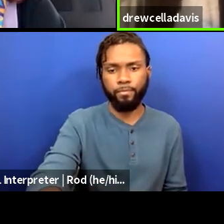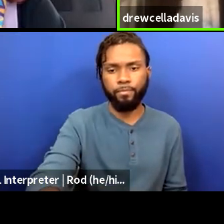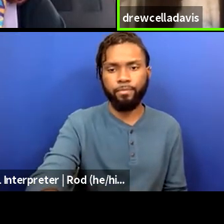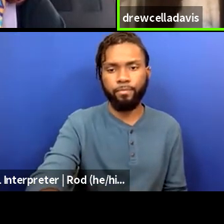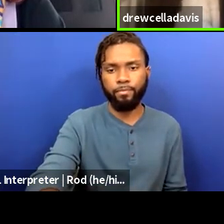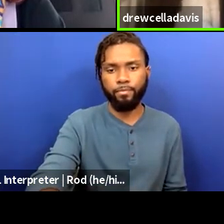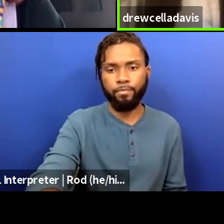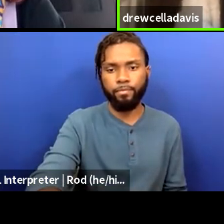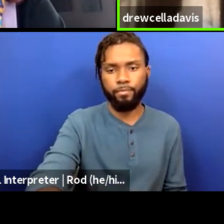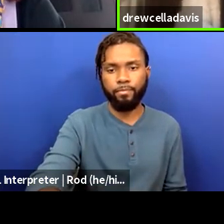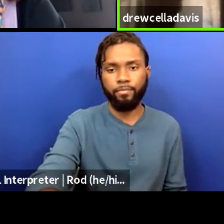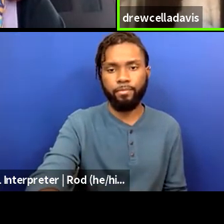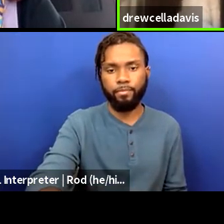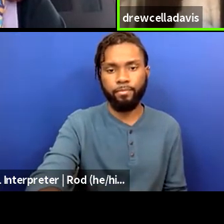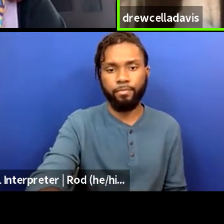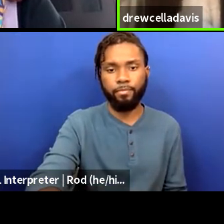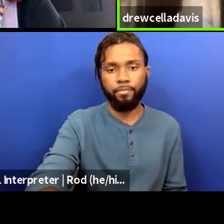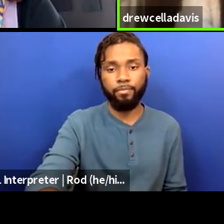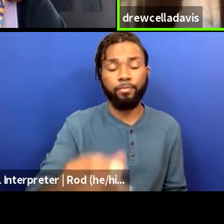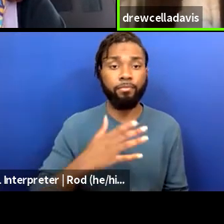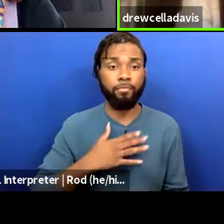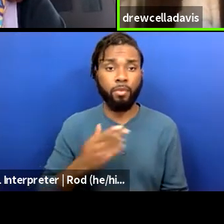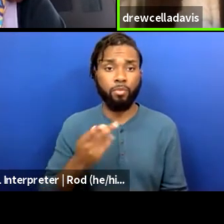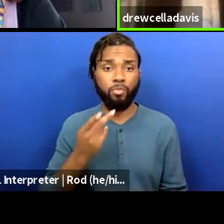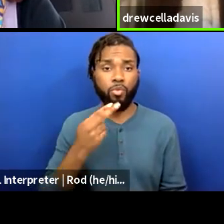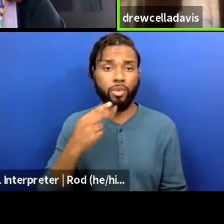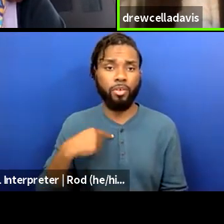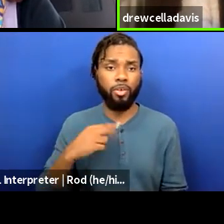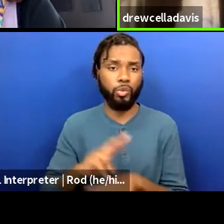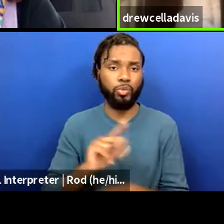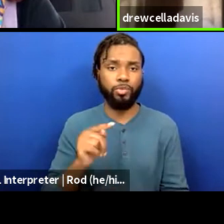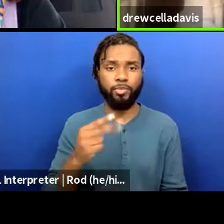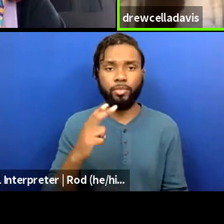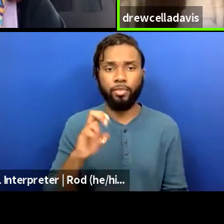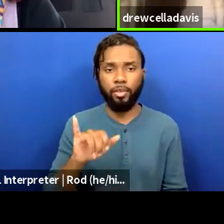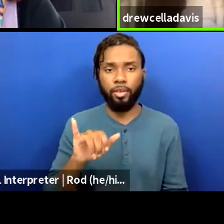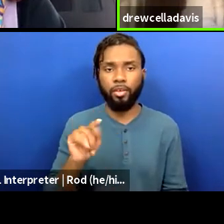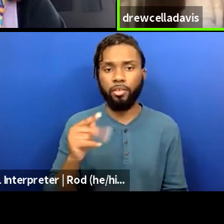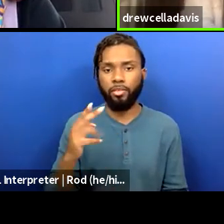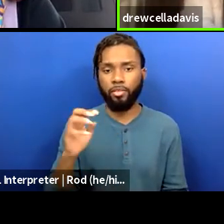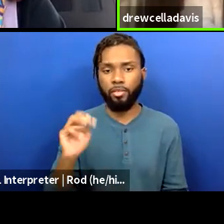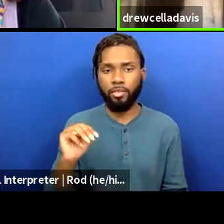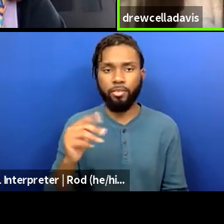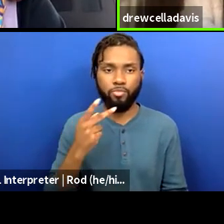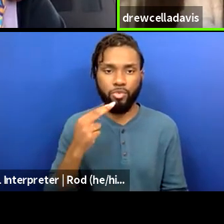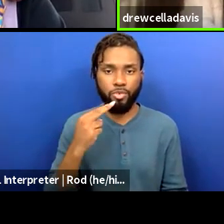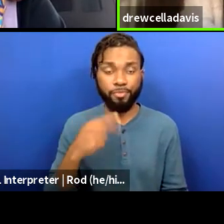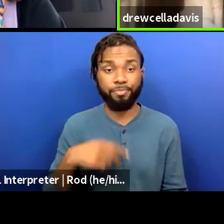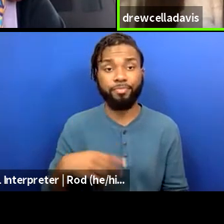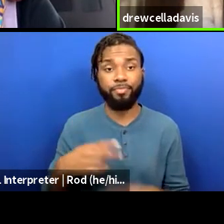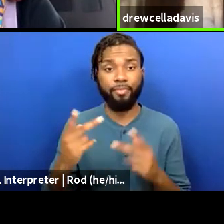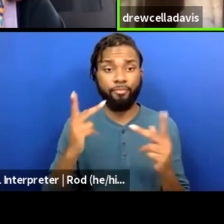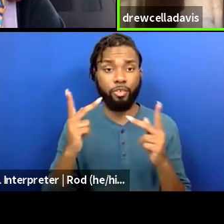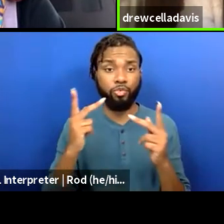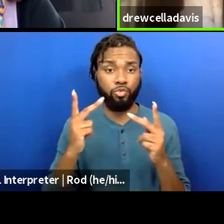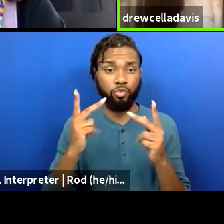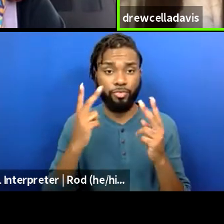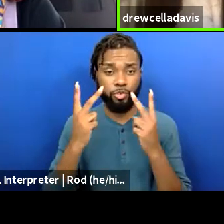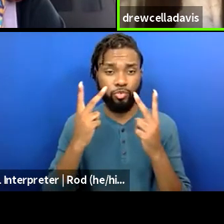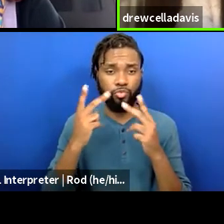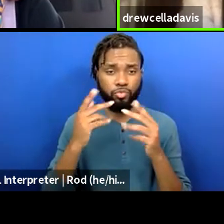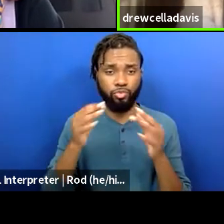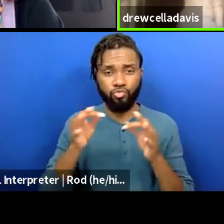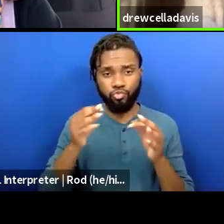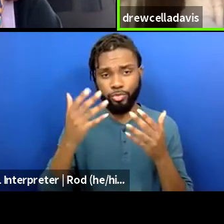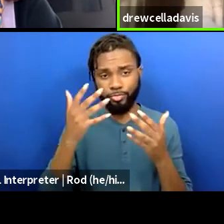My pronouns, I use they, them pronouns. Visual description, I